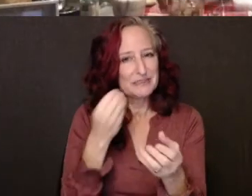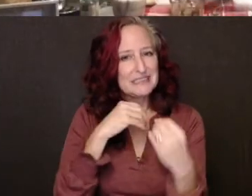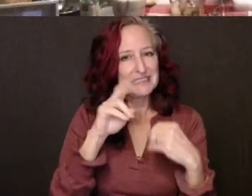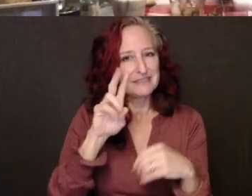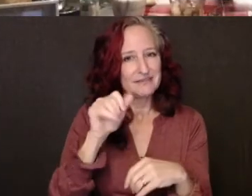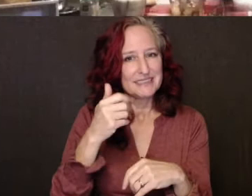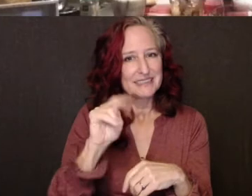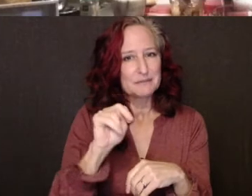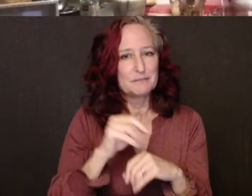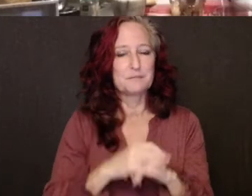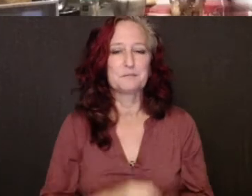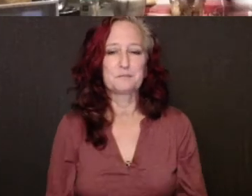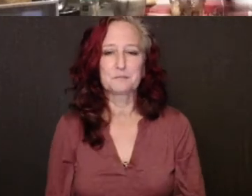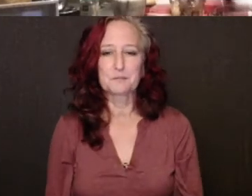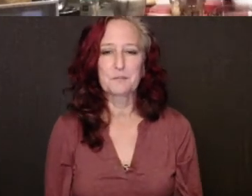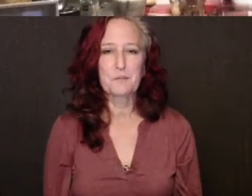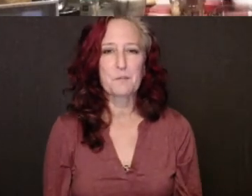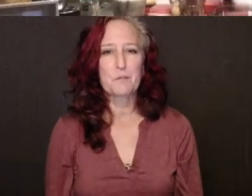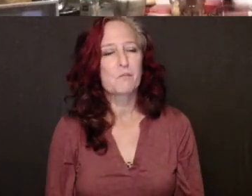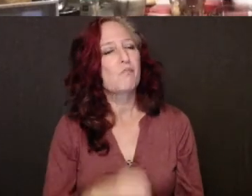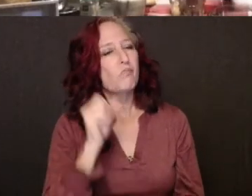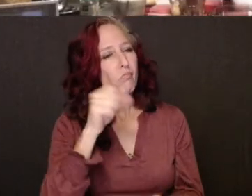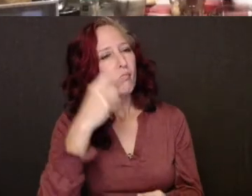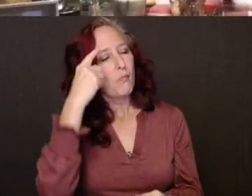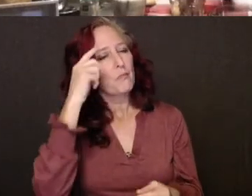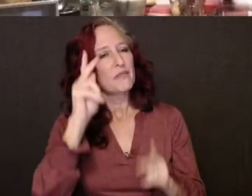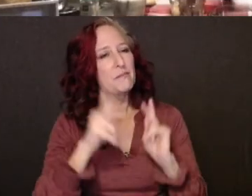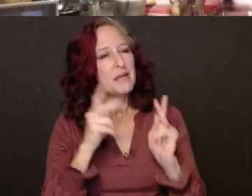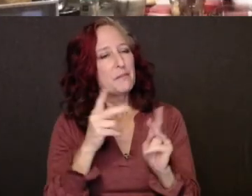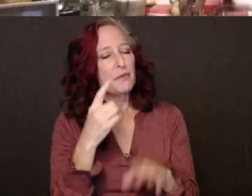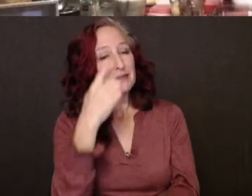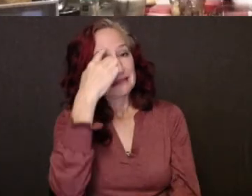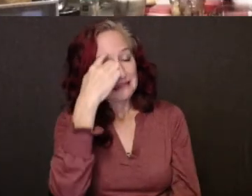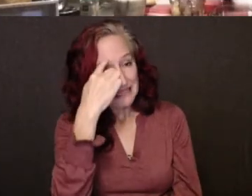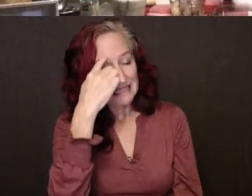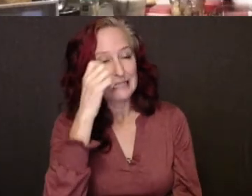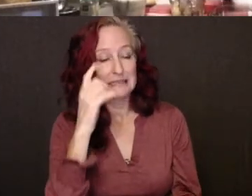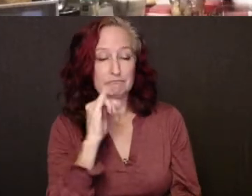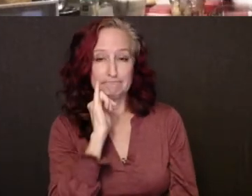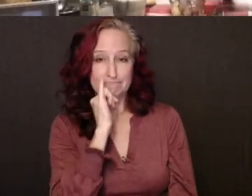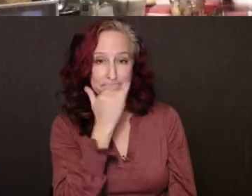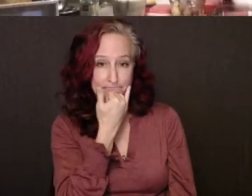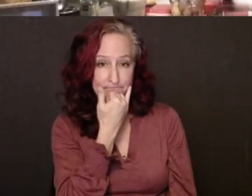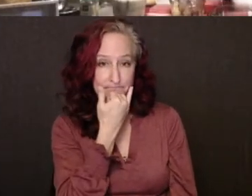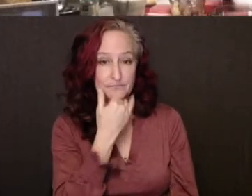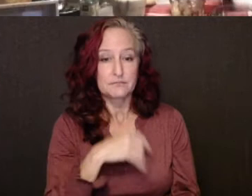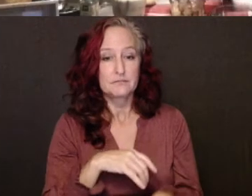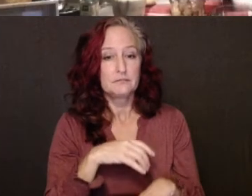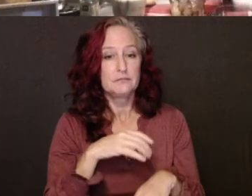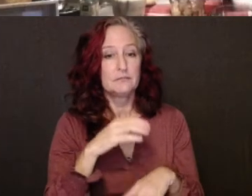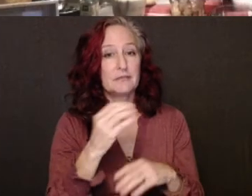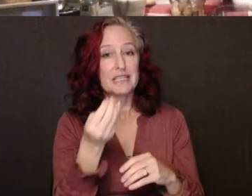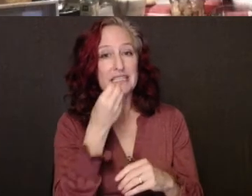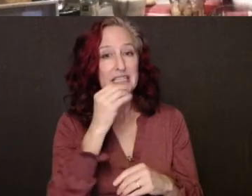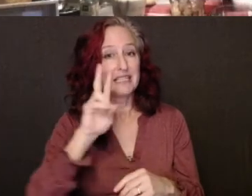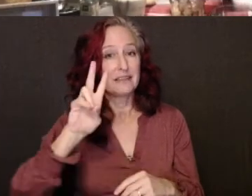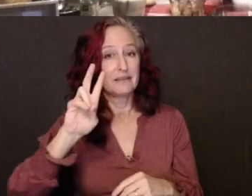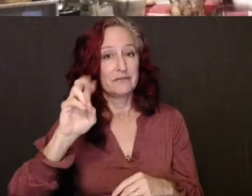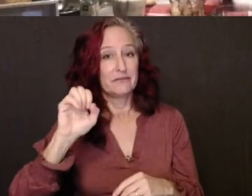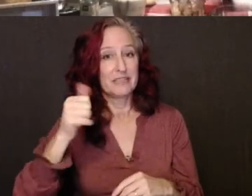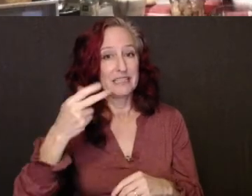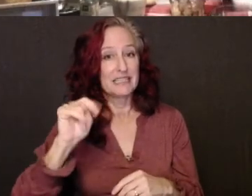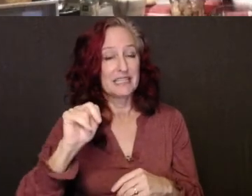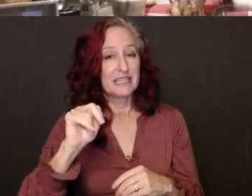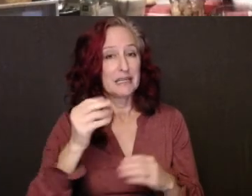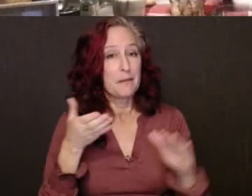know. I feel like getting vegan desserts is like hard. Like even though the Bay Area is probably one of the most like nice vegan friendly places to be,